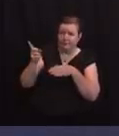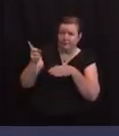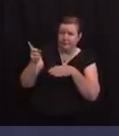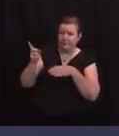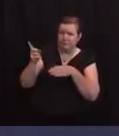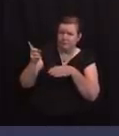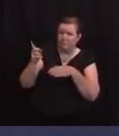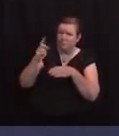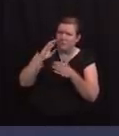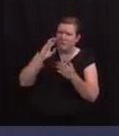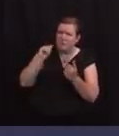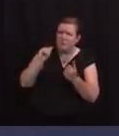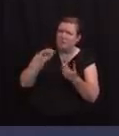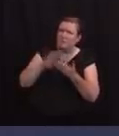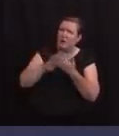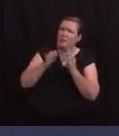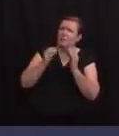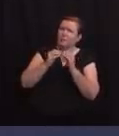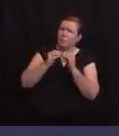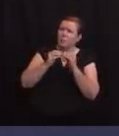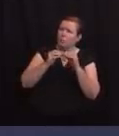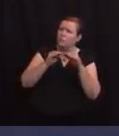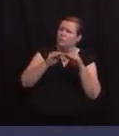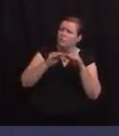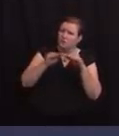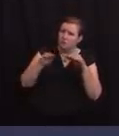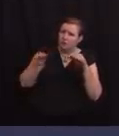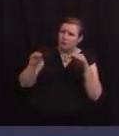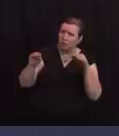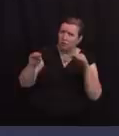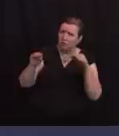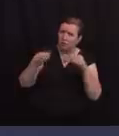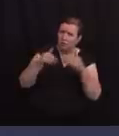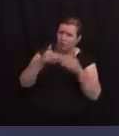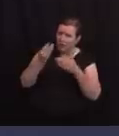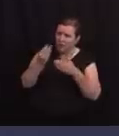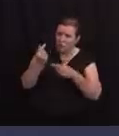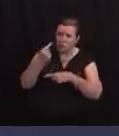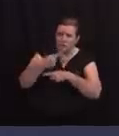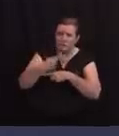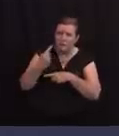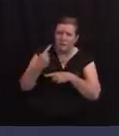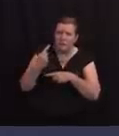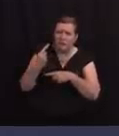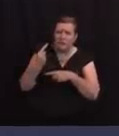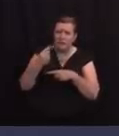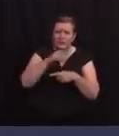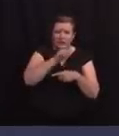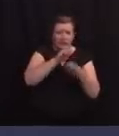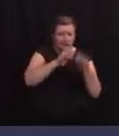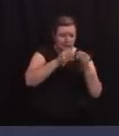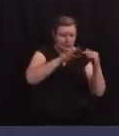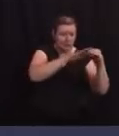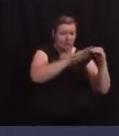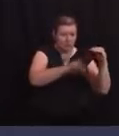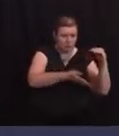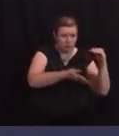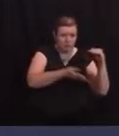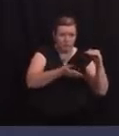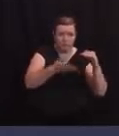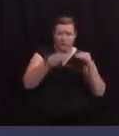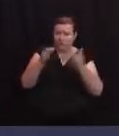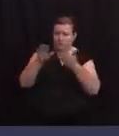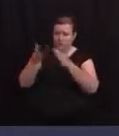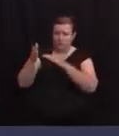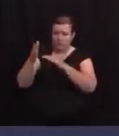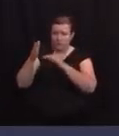the stabilization over the next few days now that the cases have dropped and kind of stabilized? Is this where we expect it to stay? Or could the Delta variant change